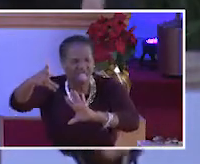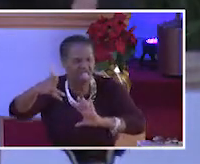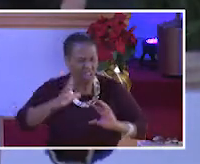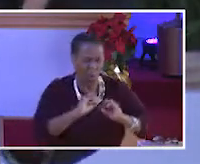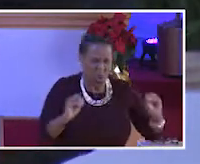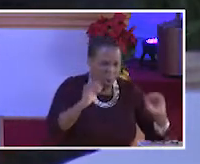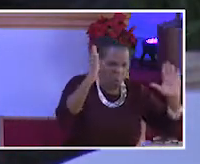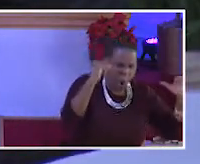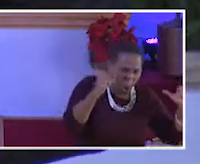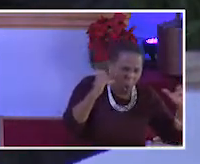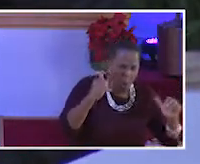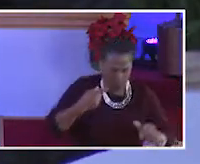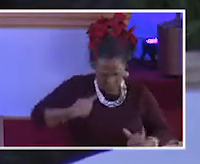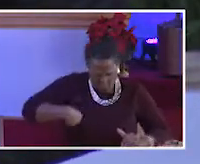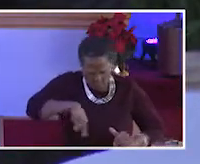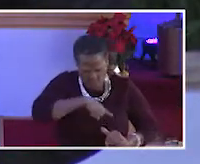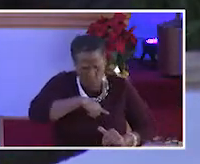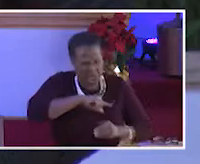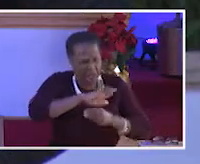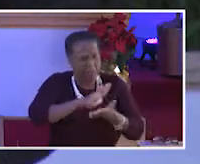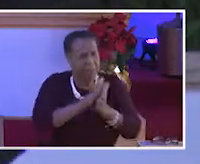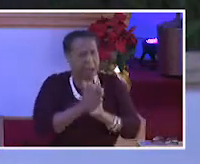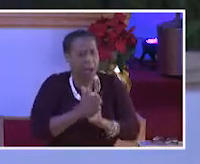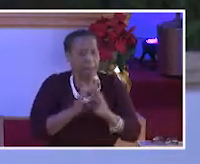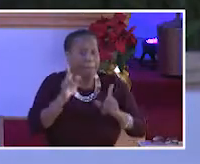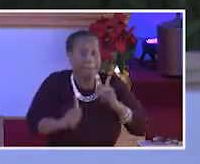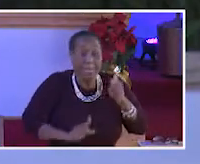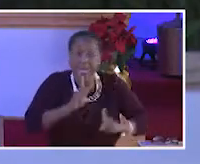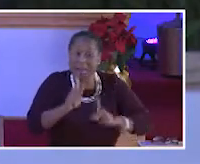When we become a helpless people,